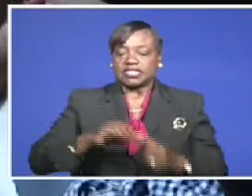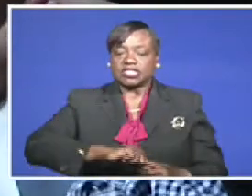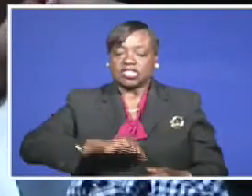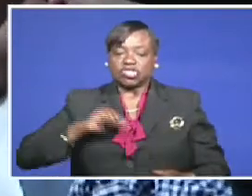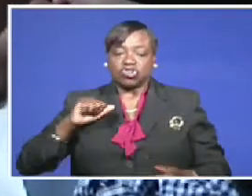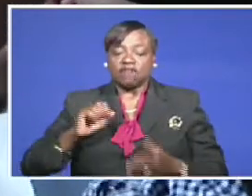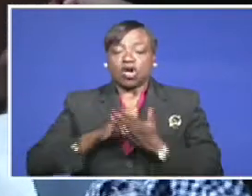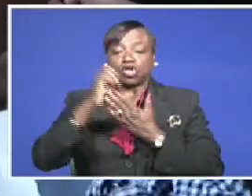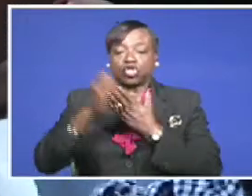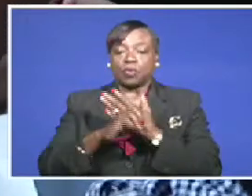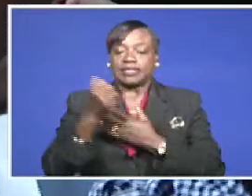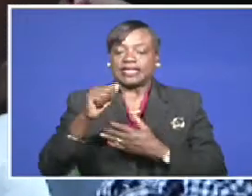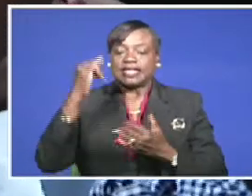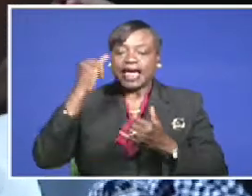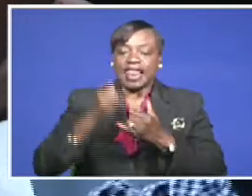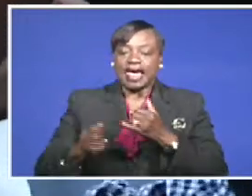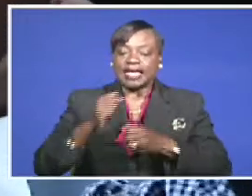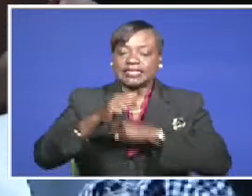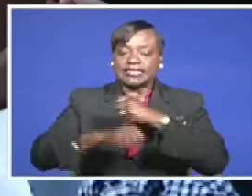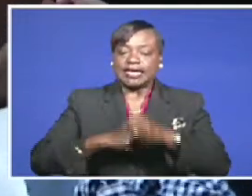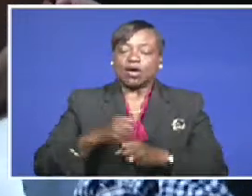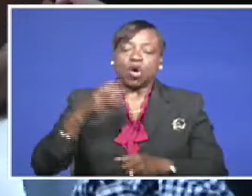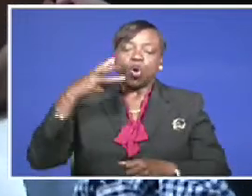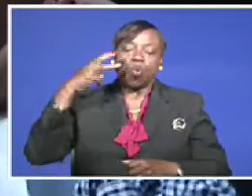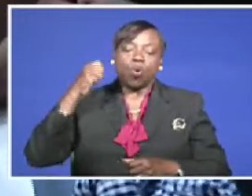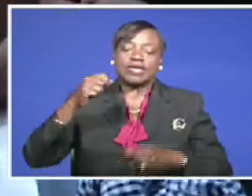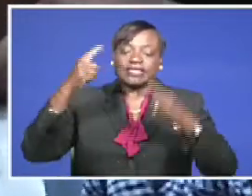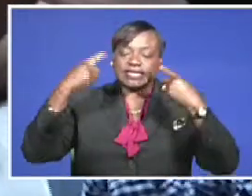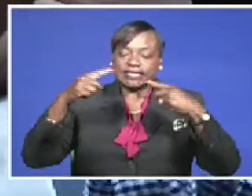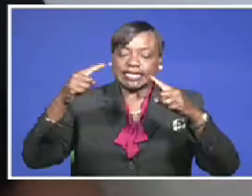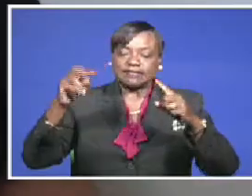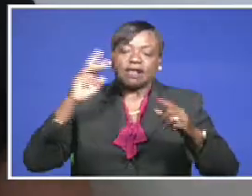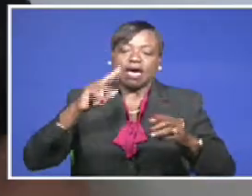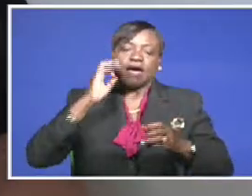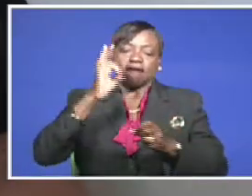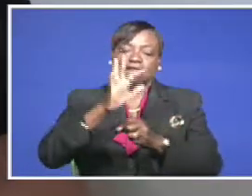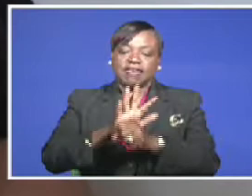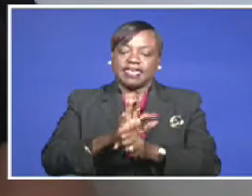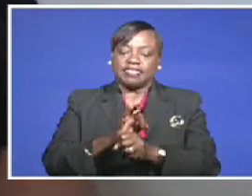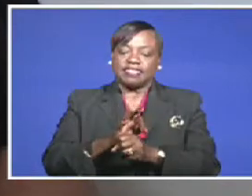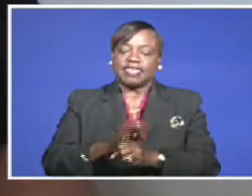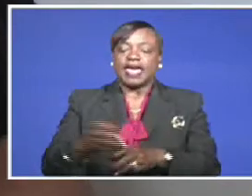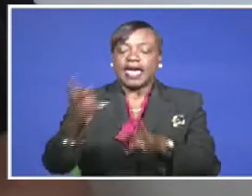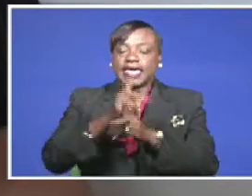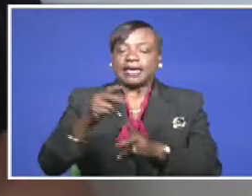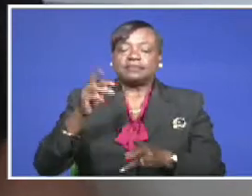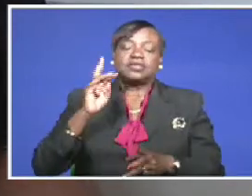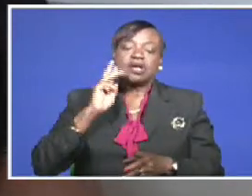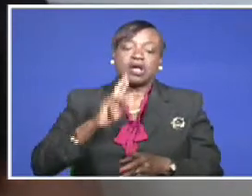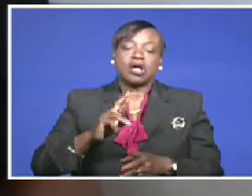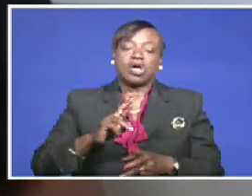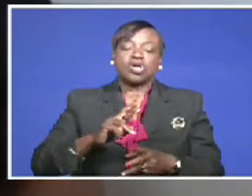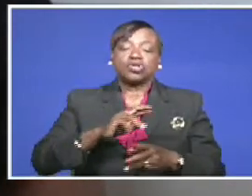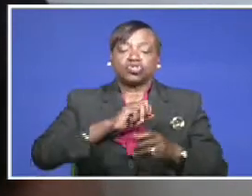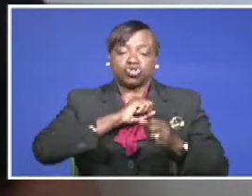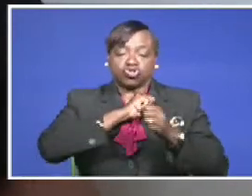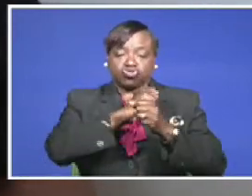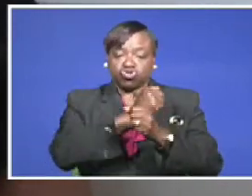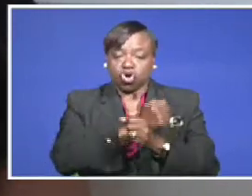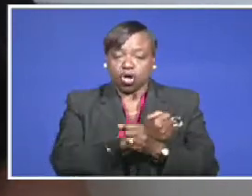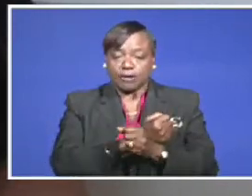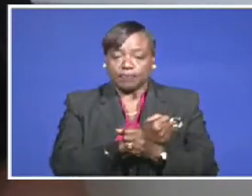a successful one, Darrenika says her faith kept her strong. They said we made it our first cut into him at 9